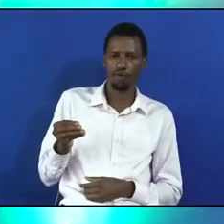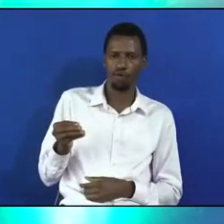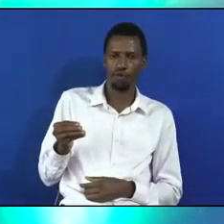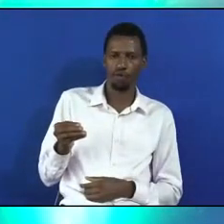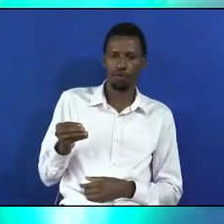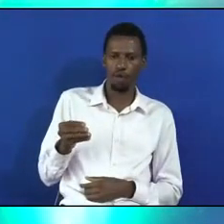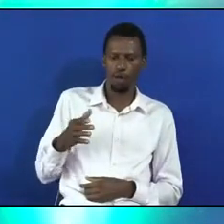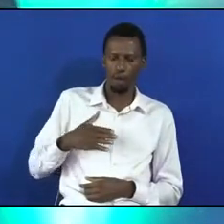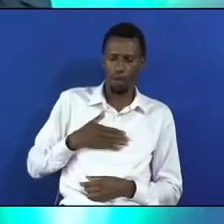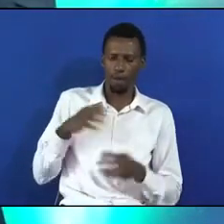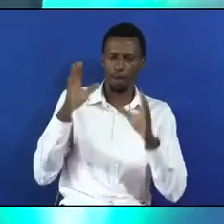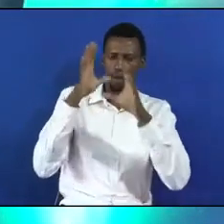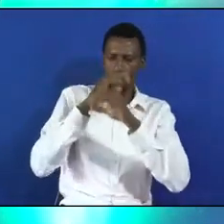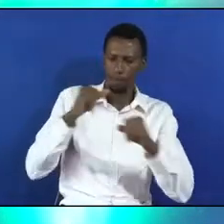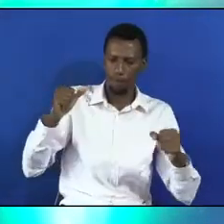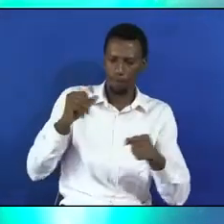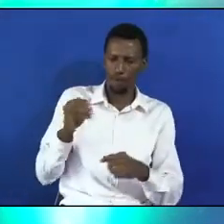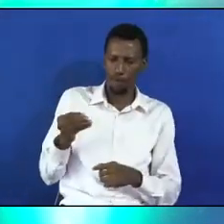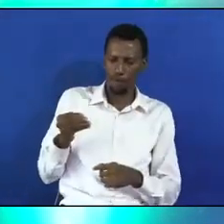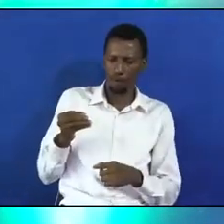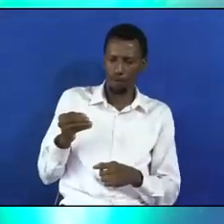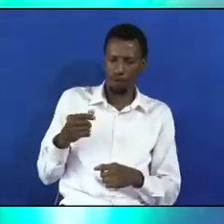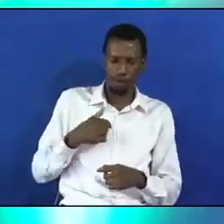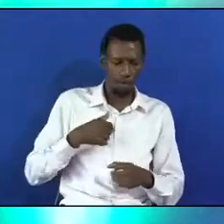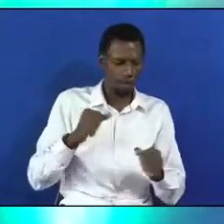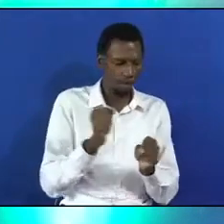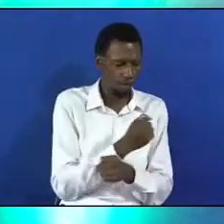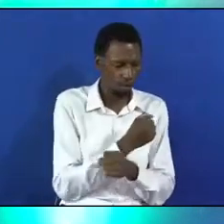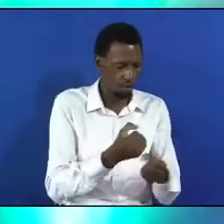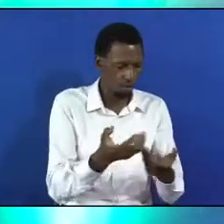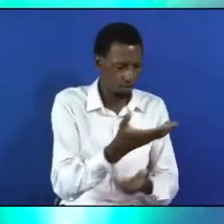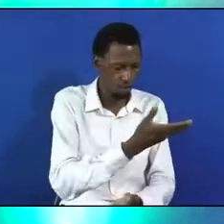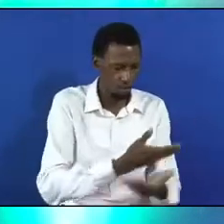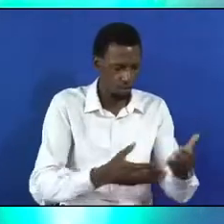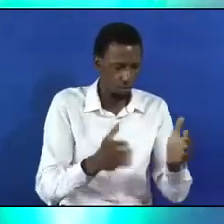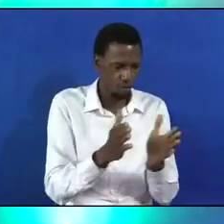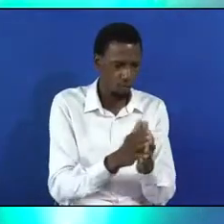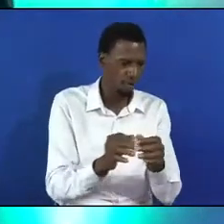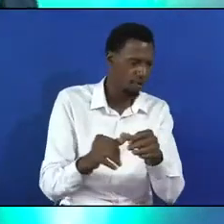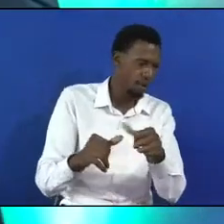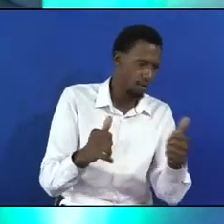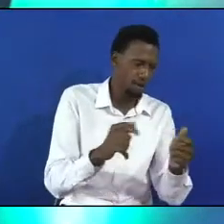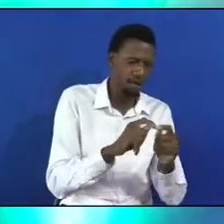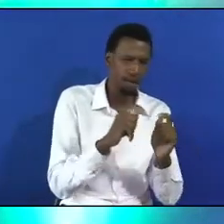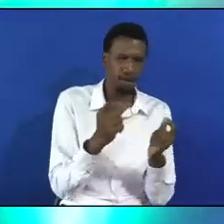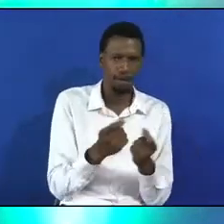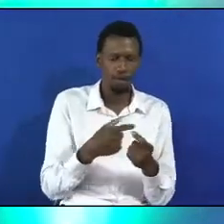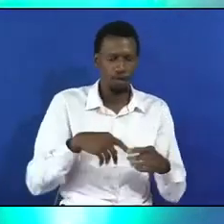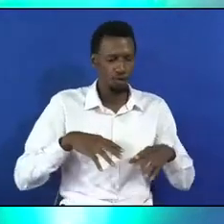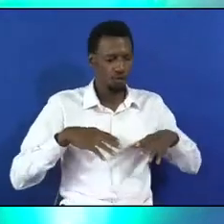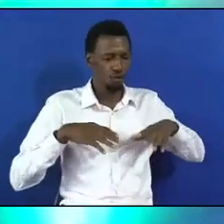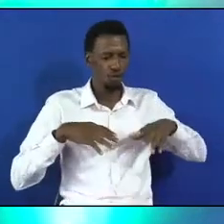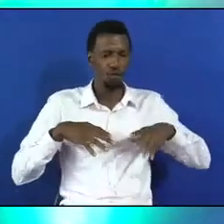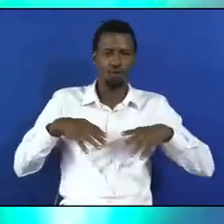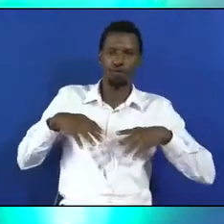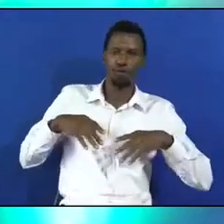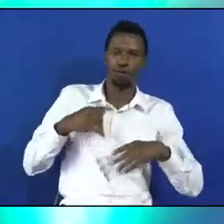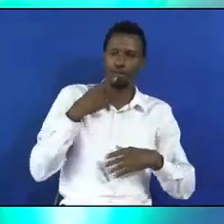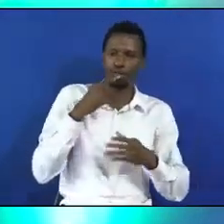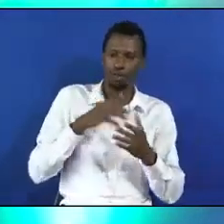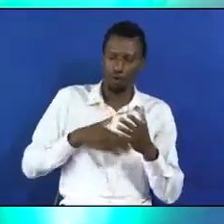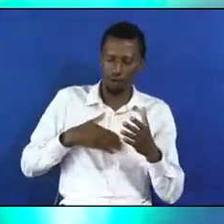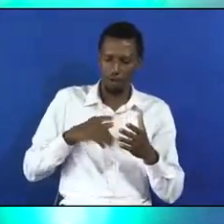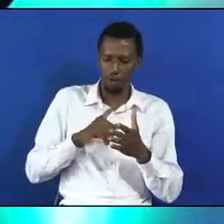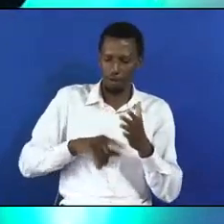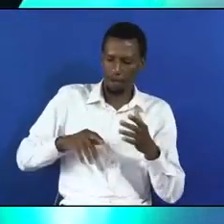and the president is a Kikuyu, I cannot mingle with those who don't have possessions. You know, we boast around that my